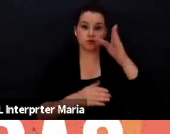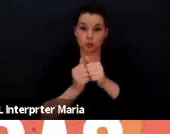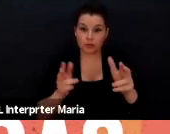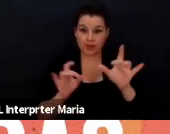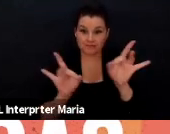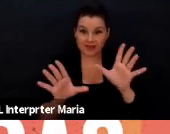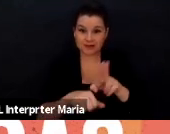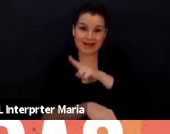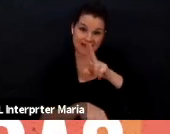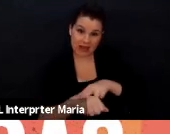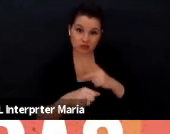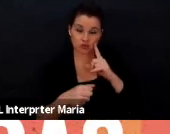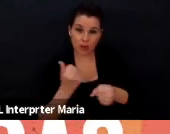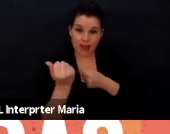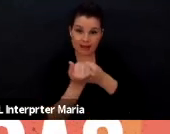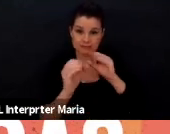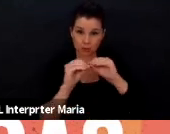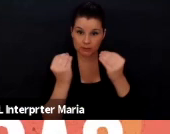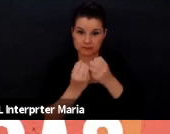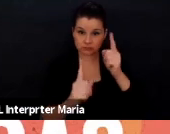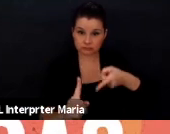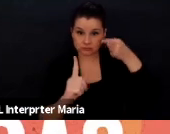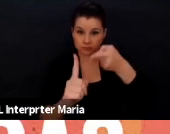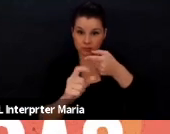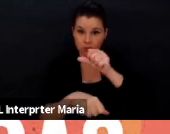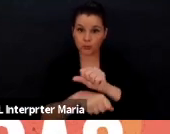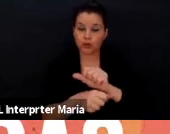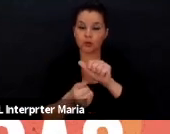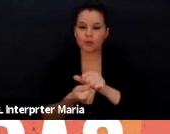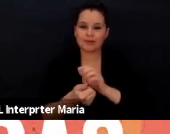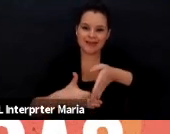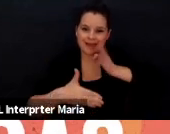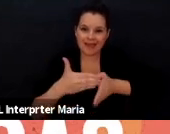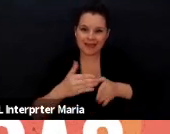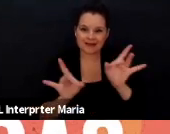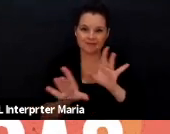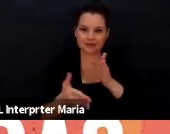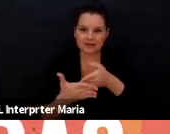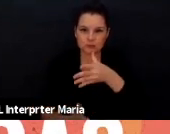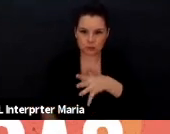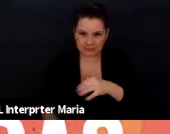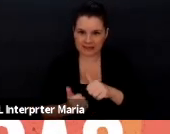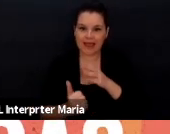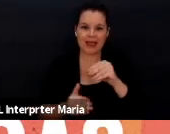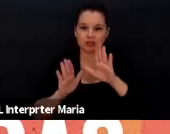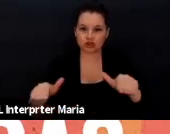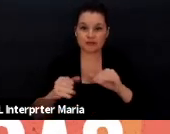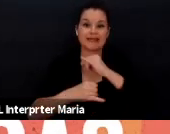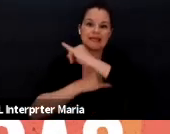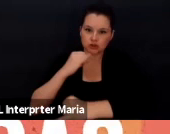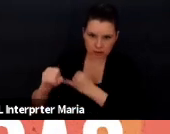advocacy organization that's dedicated towards working to end violence against women and children